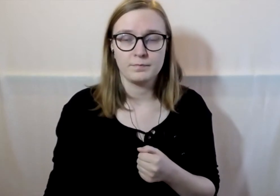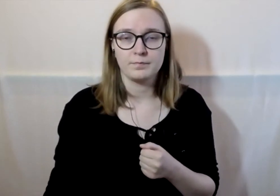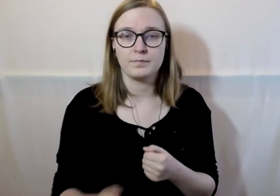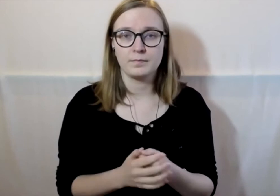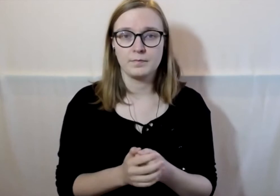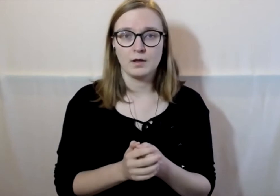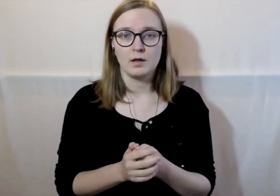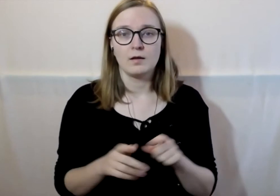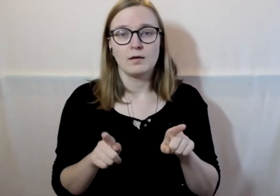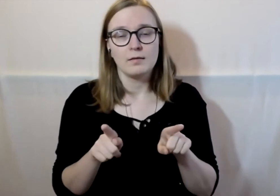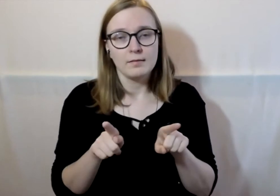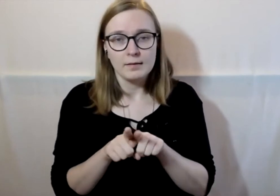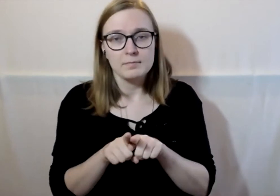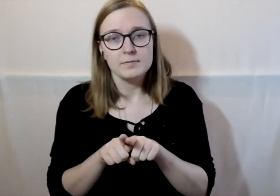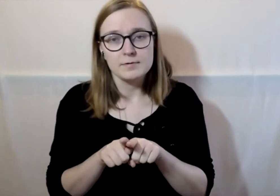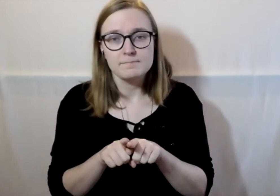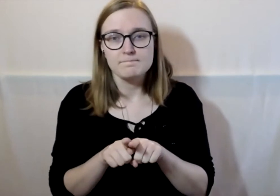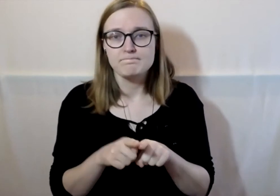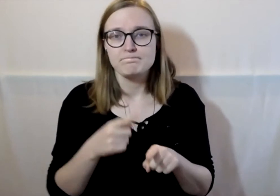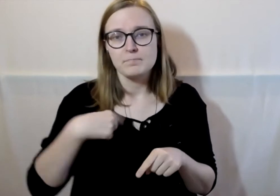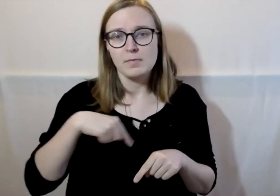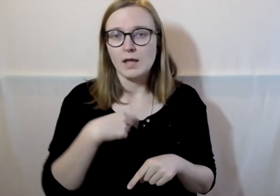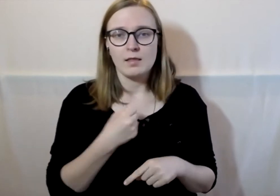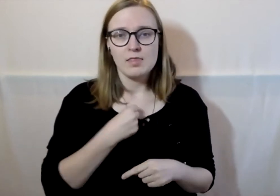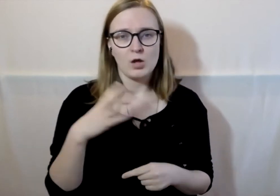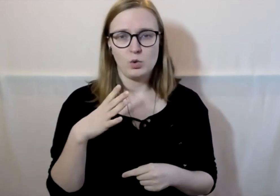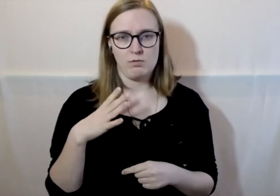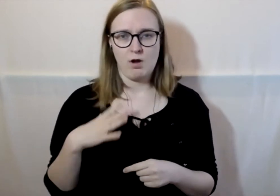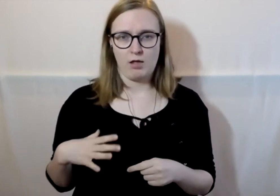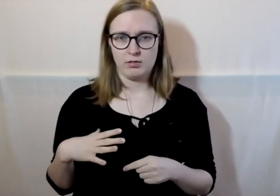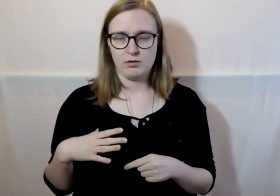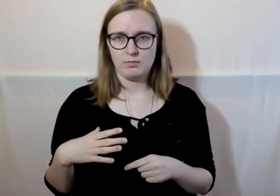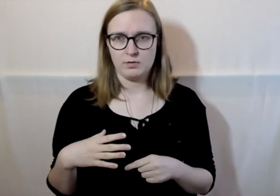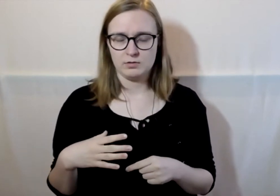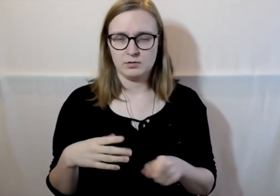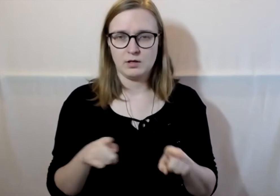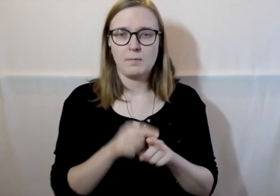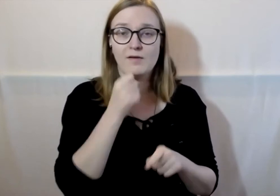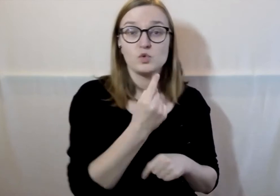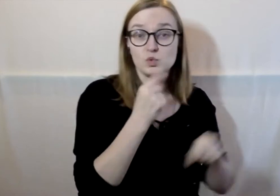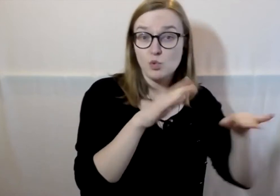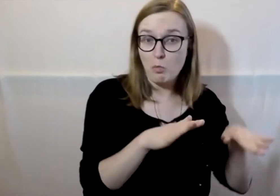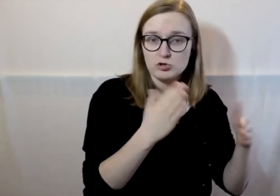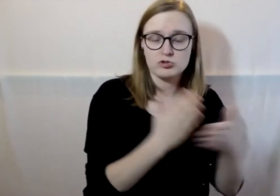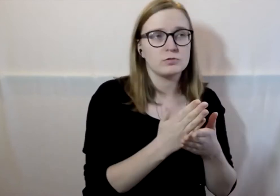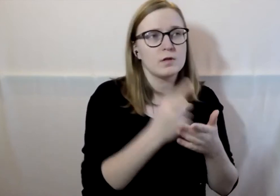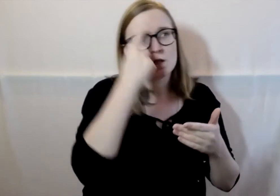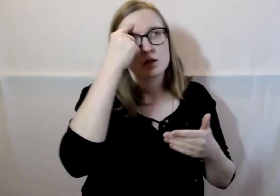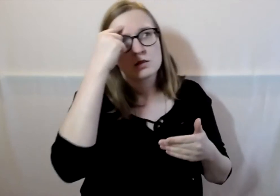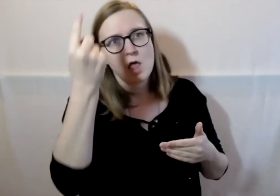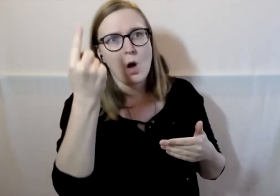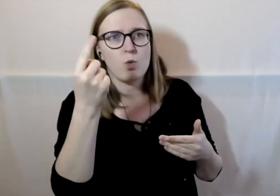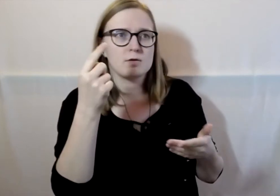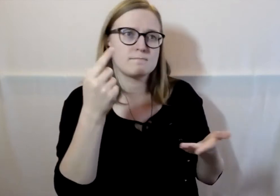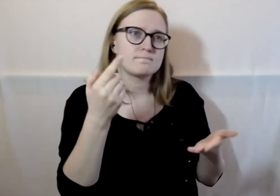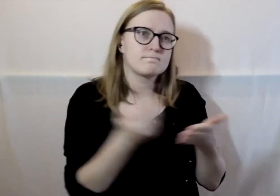Finland. We are hurried to start new things. We have a passion to do some. We